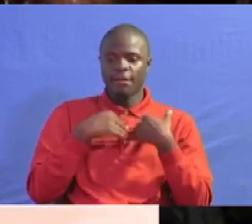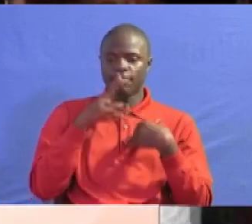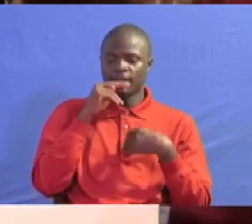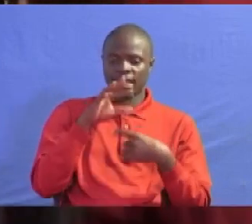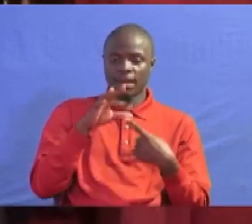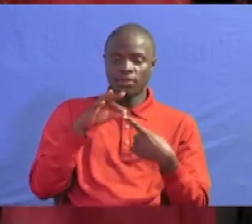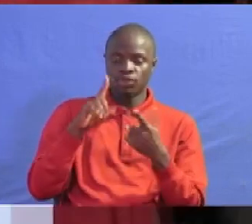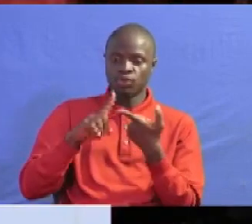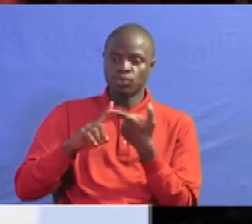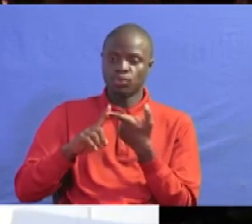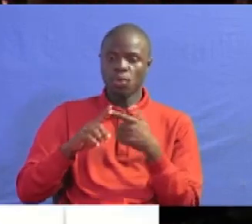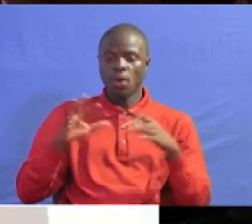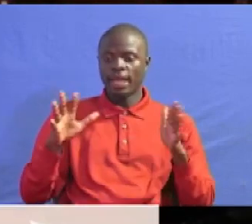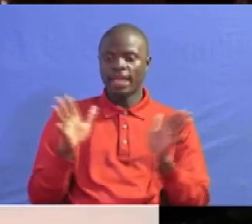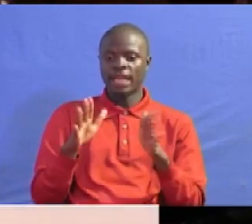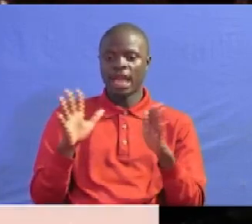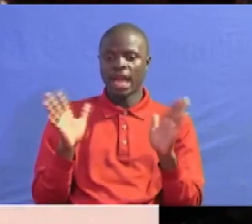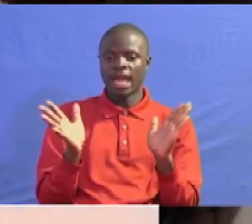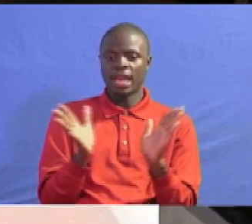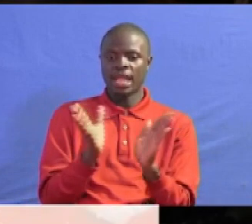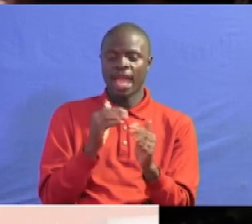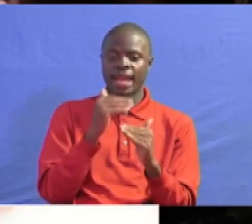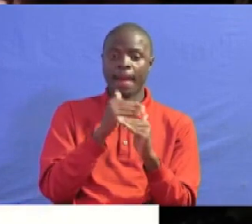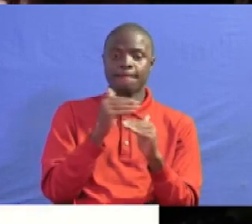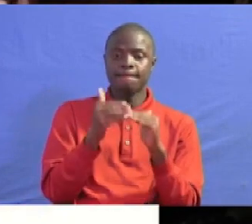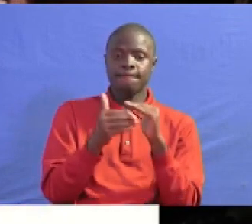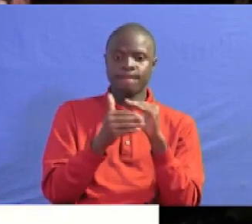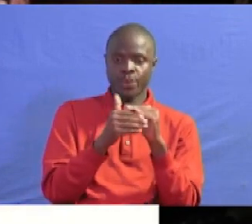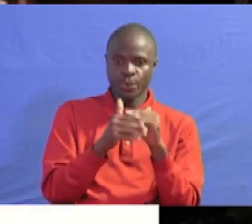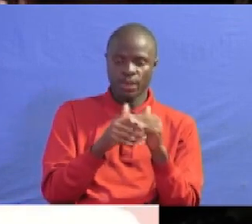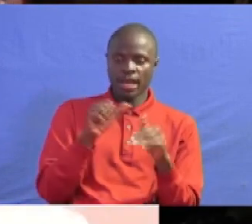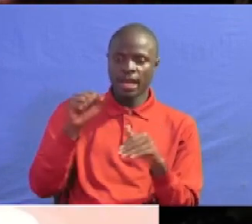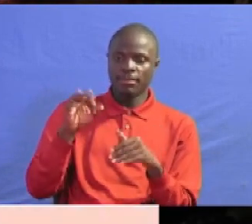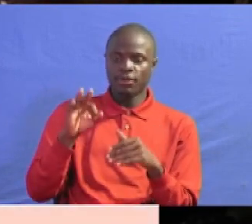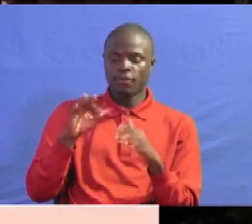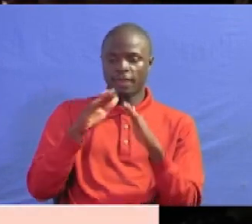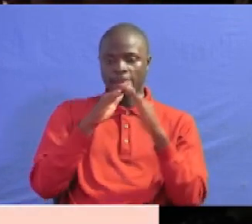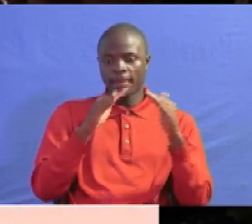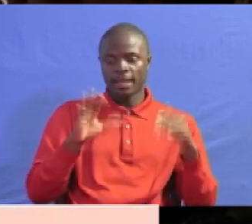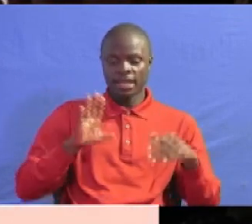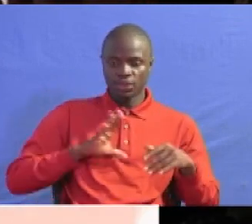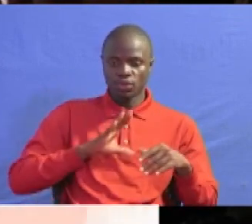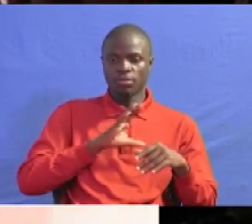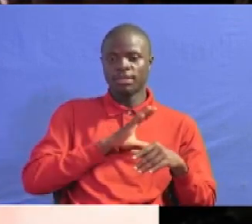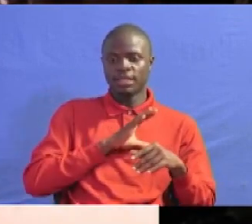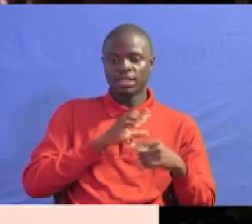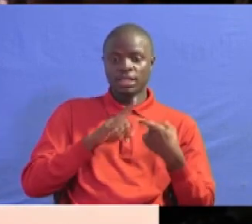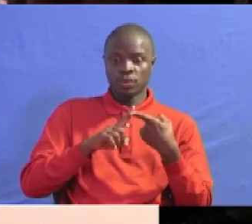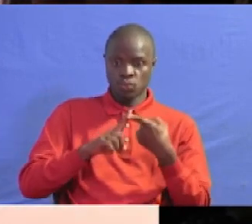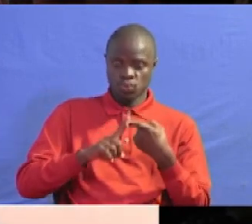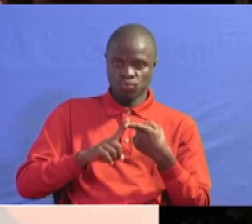in a position to encourage and to build the capacity of the market committee in Madaraka